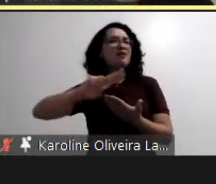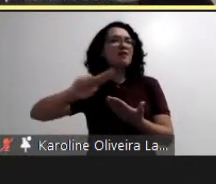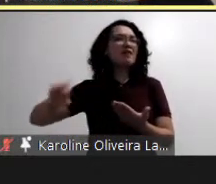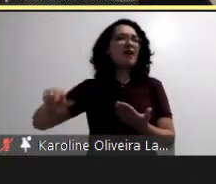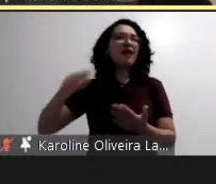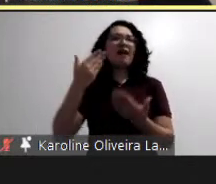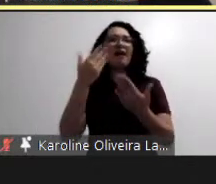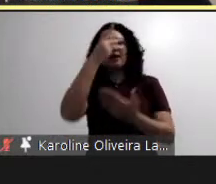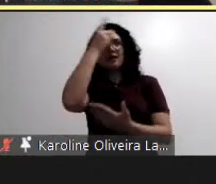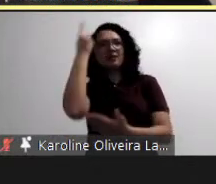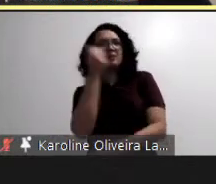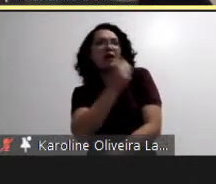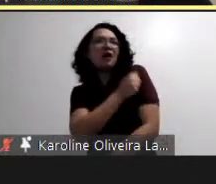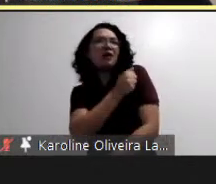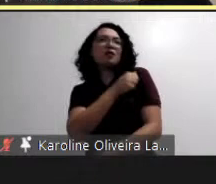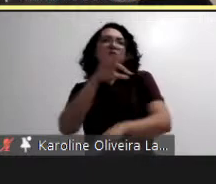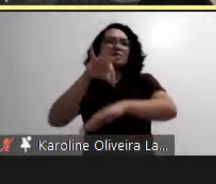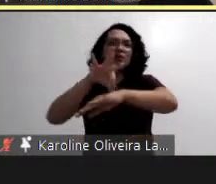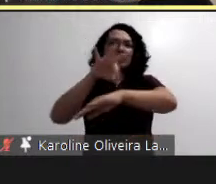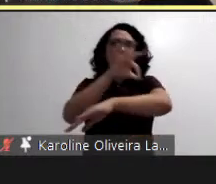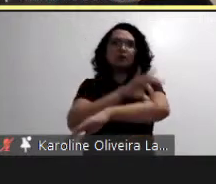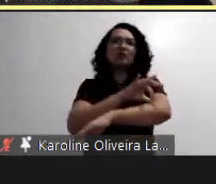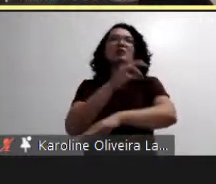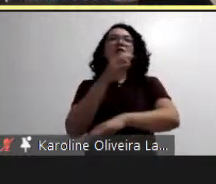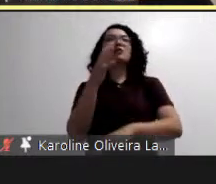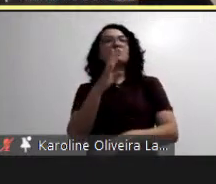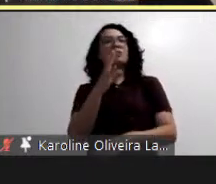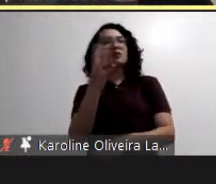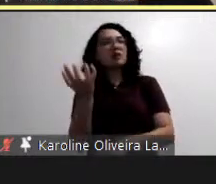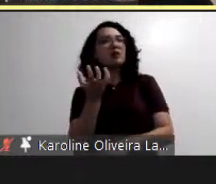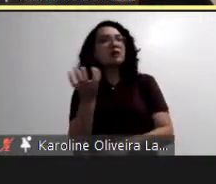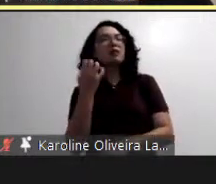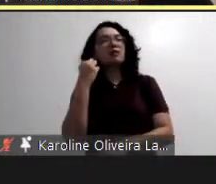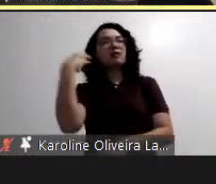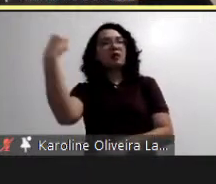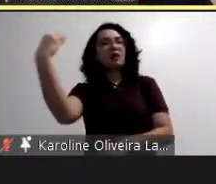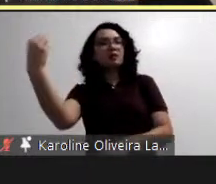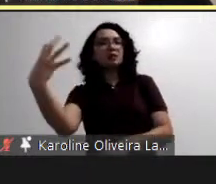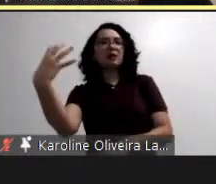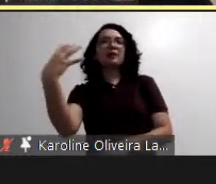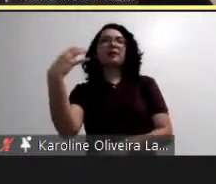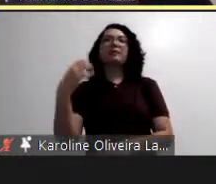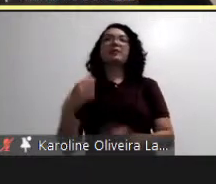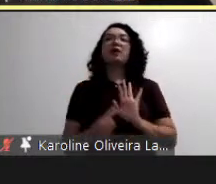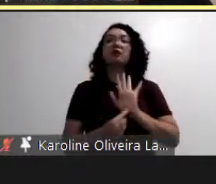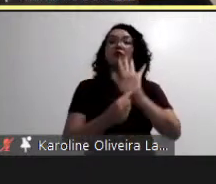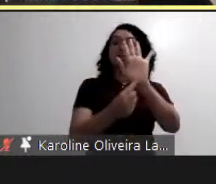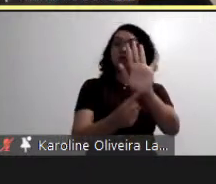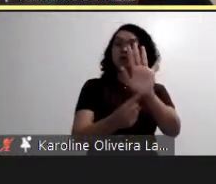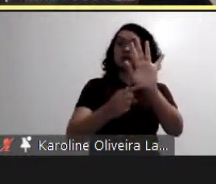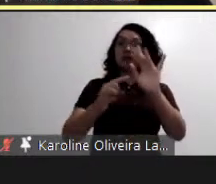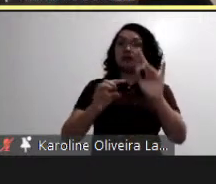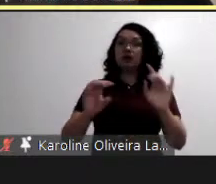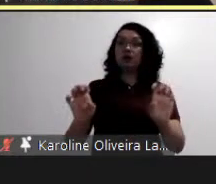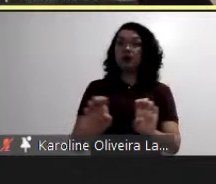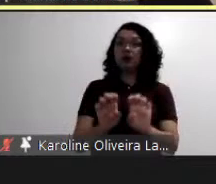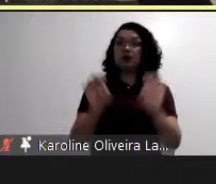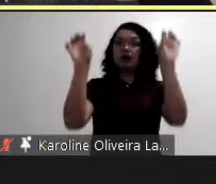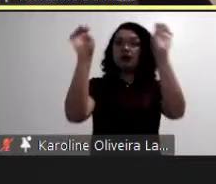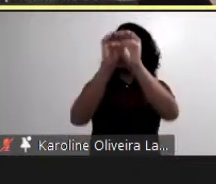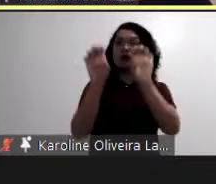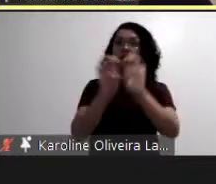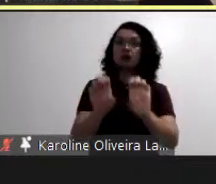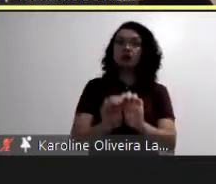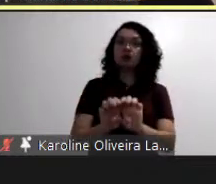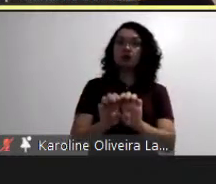that emerged. It's not what we're going to be focusing on today, but to give you an idea of the exuberance that the South Africans embraced